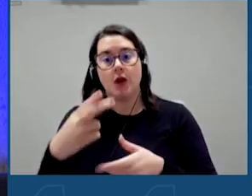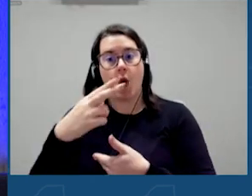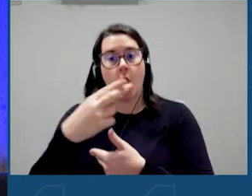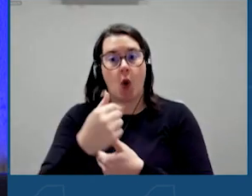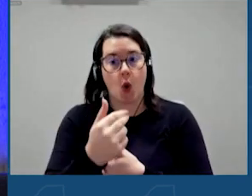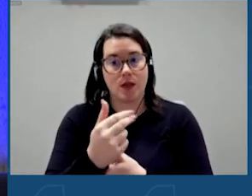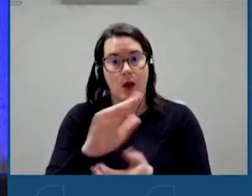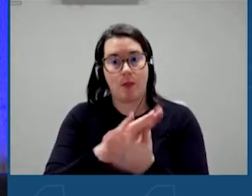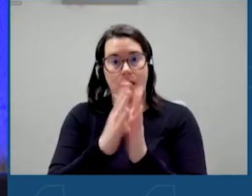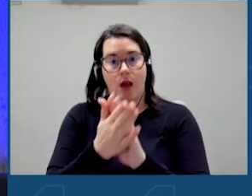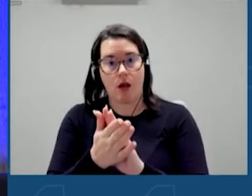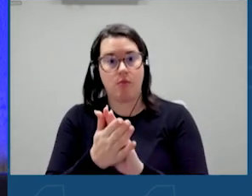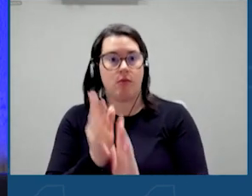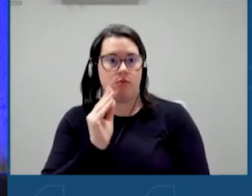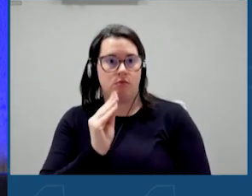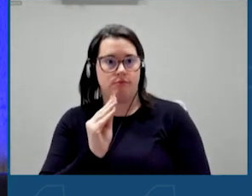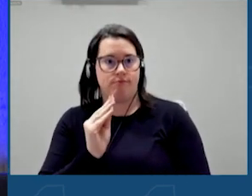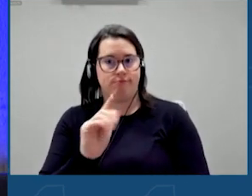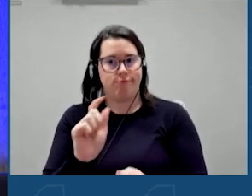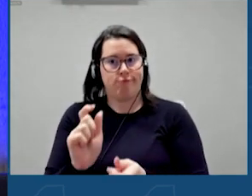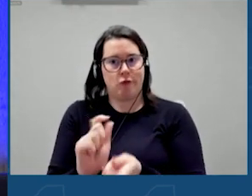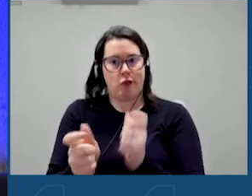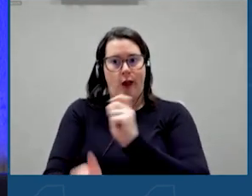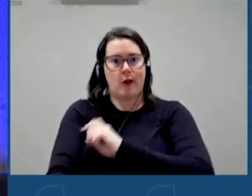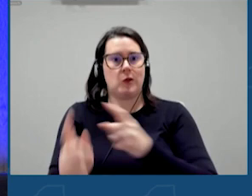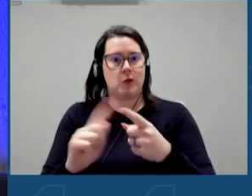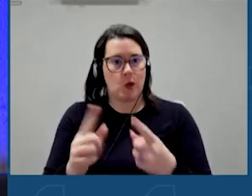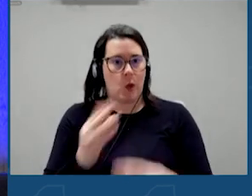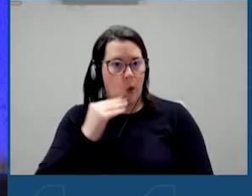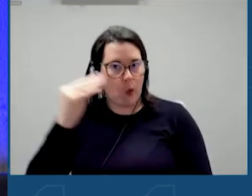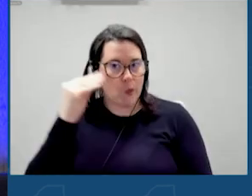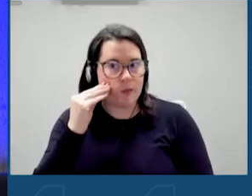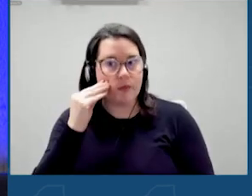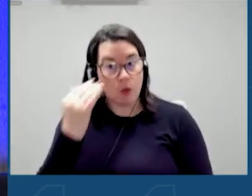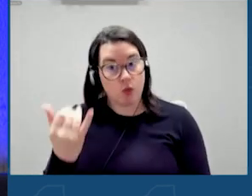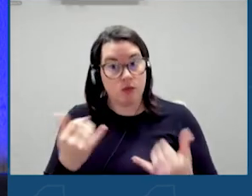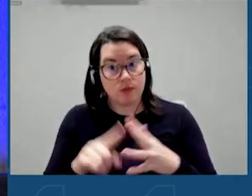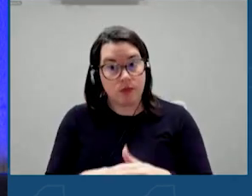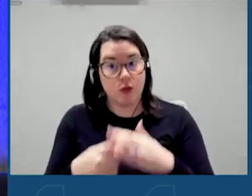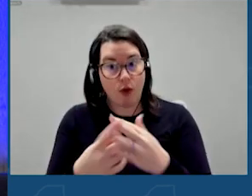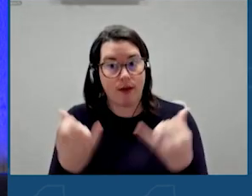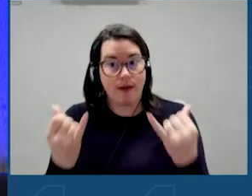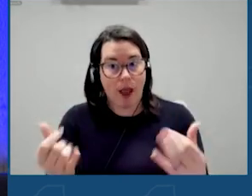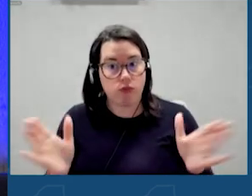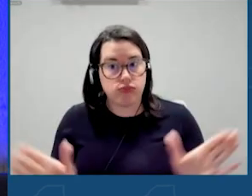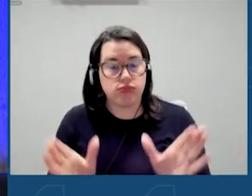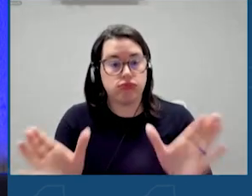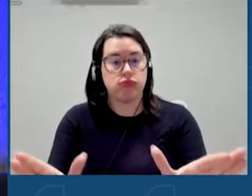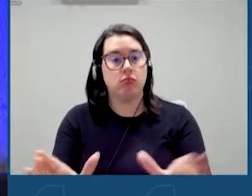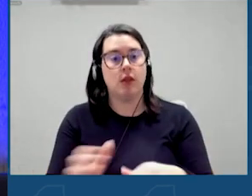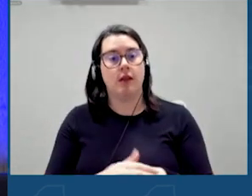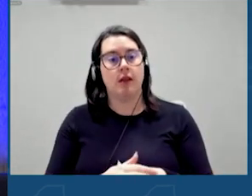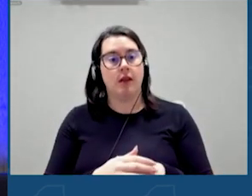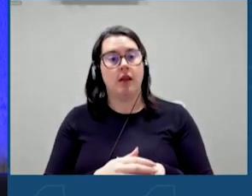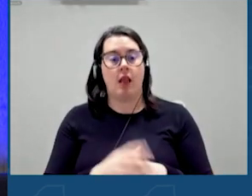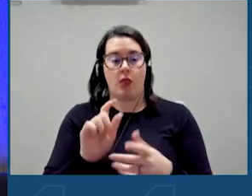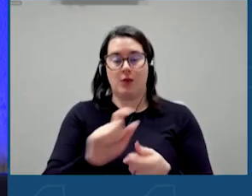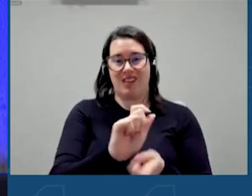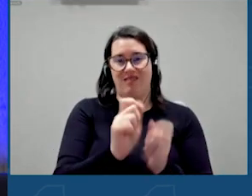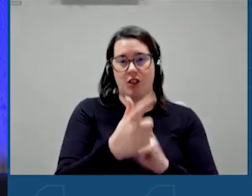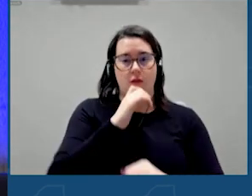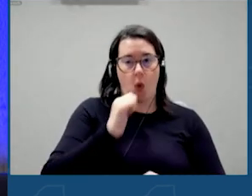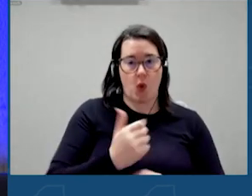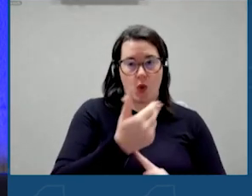residential housing. We need more takers, but this is another area where we can increase our housing stock. These conversions, we'll be talking more about